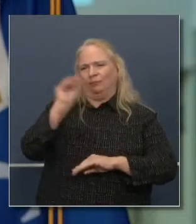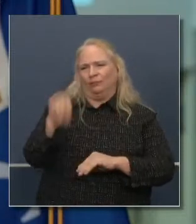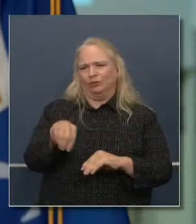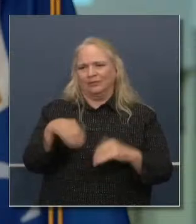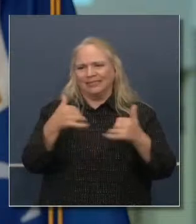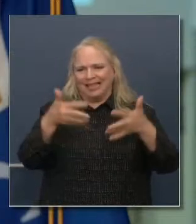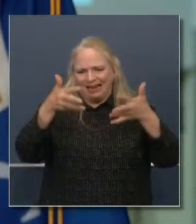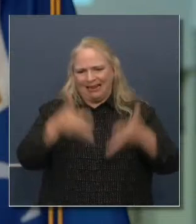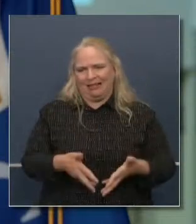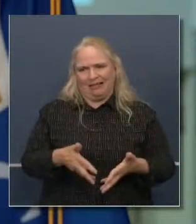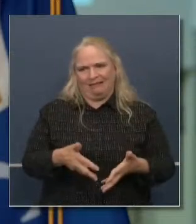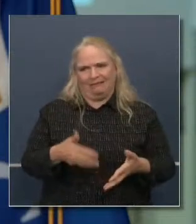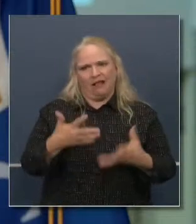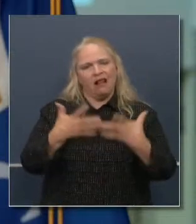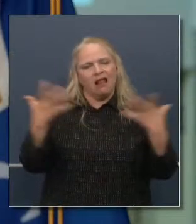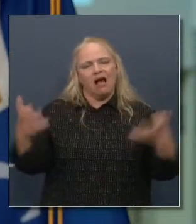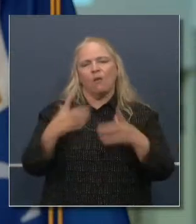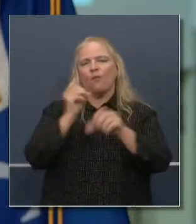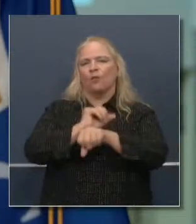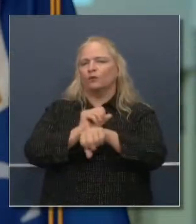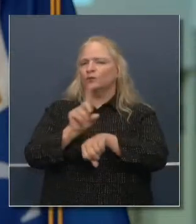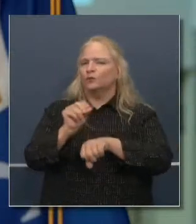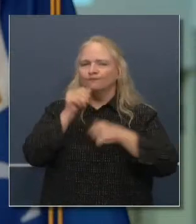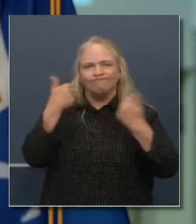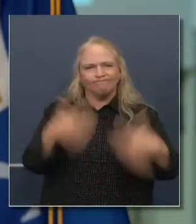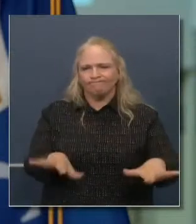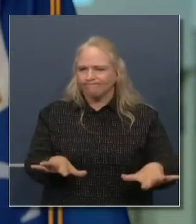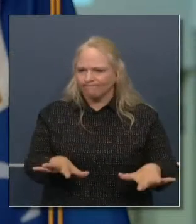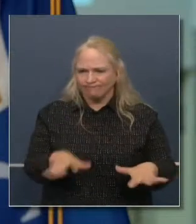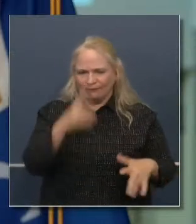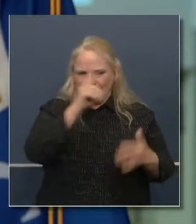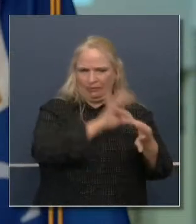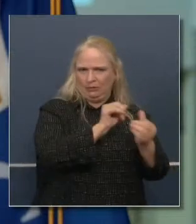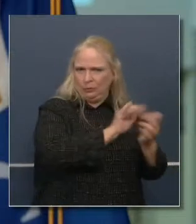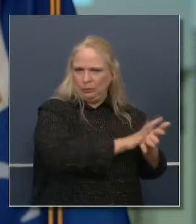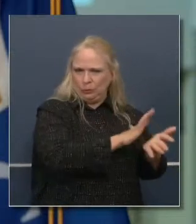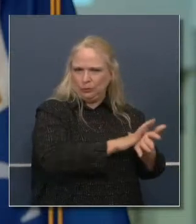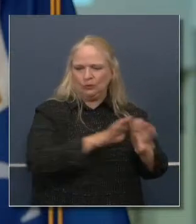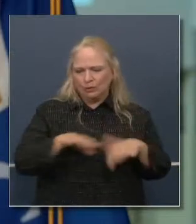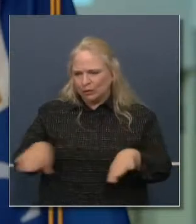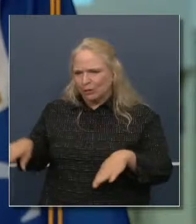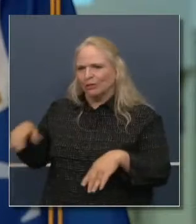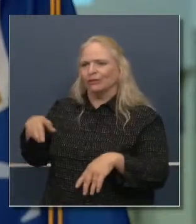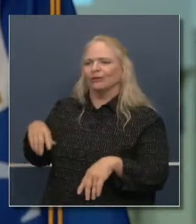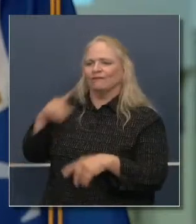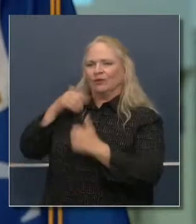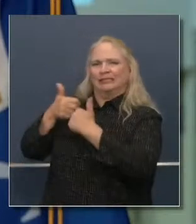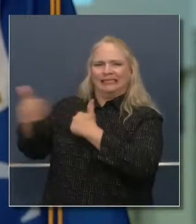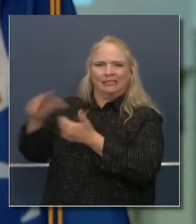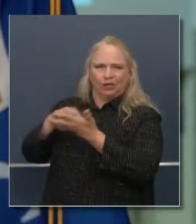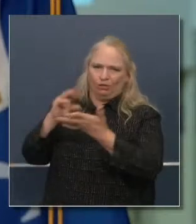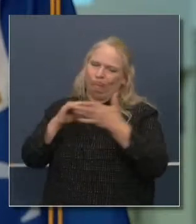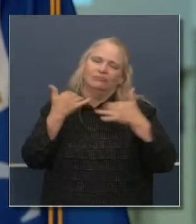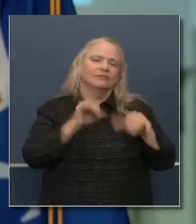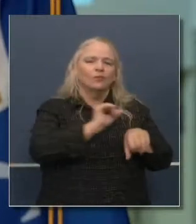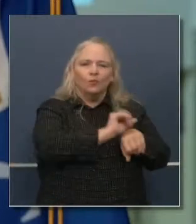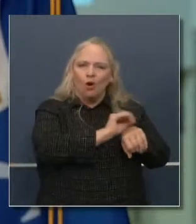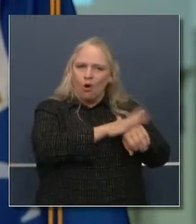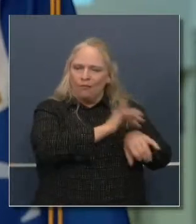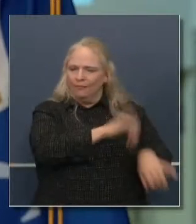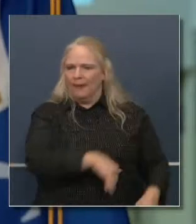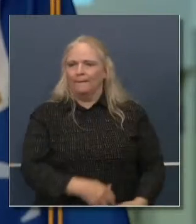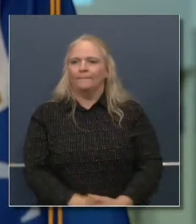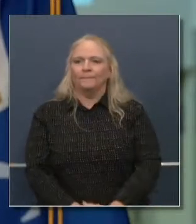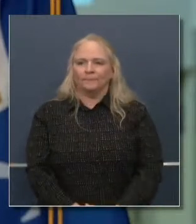a reminder as some of these districts make determination based upon background infection rates, based upon their